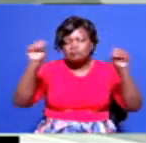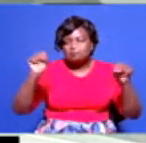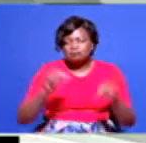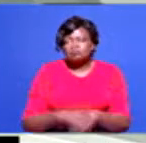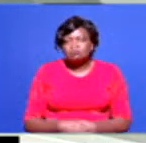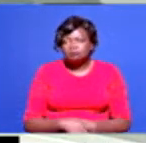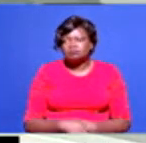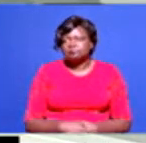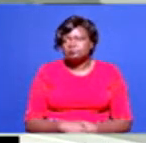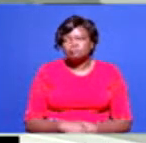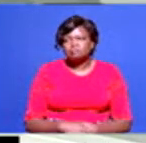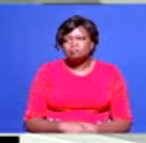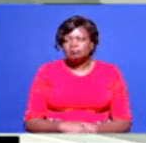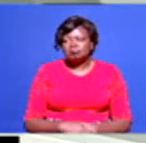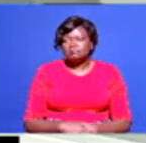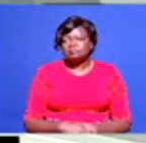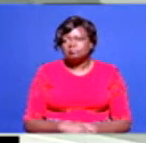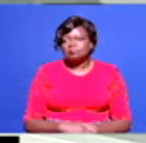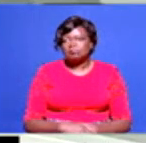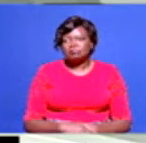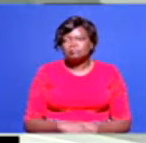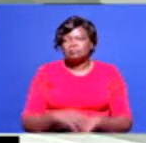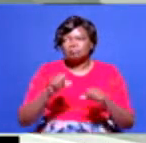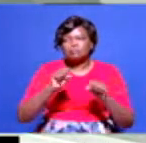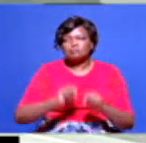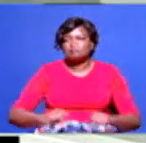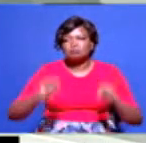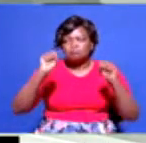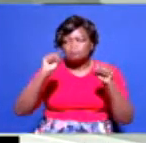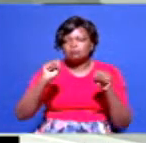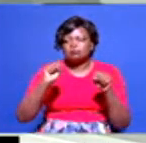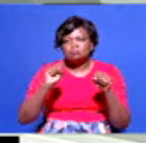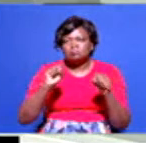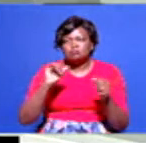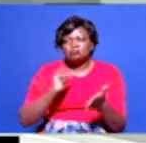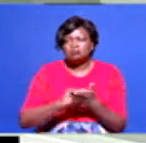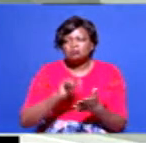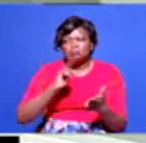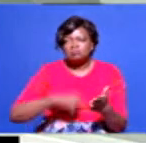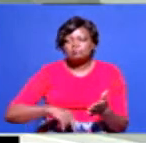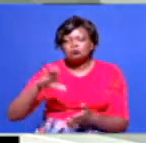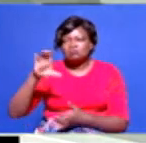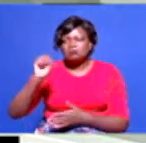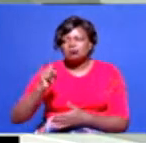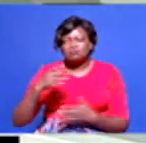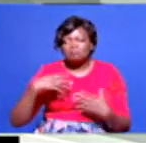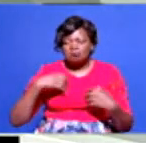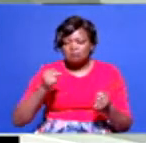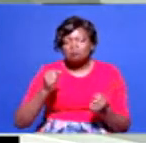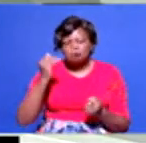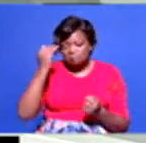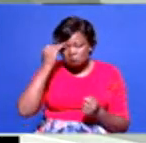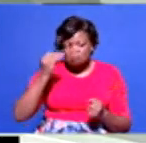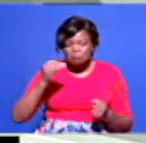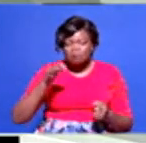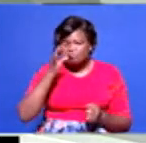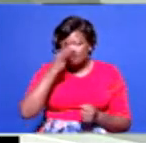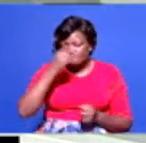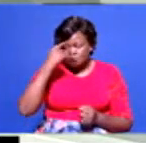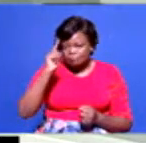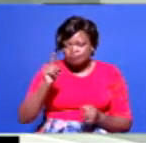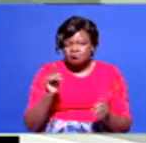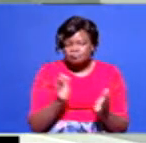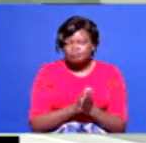astute manager. That is what Cabinet Secretary Mutahi Kagwe remembers the late president for. And of course,